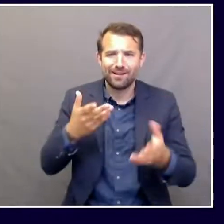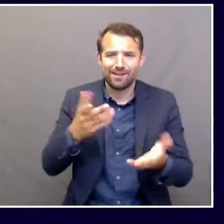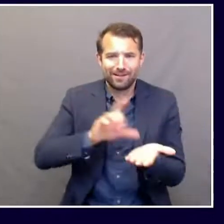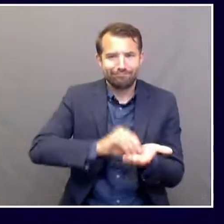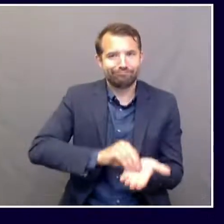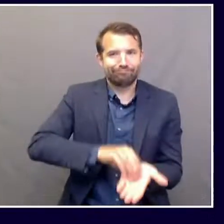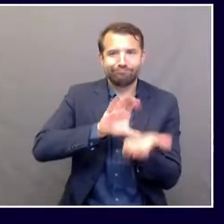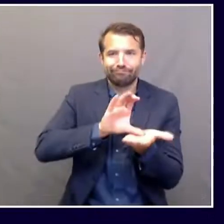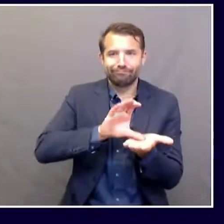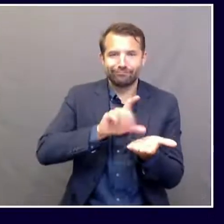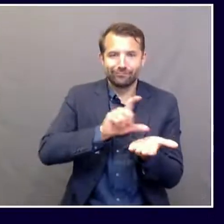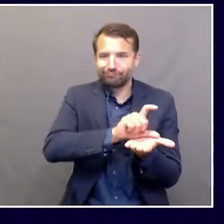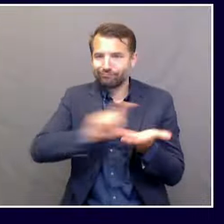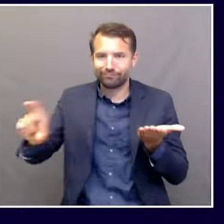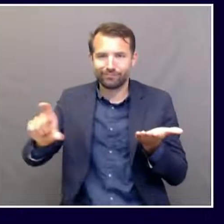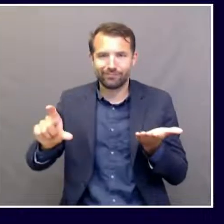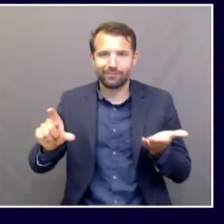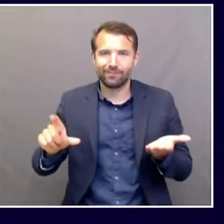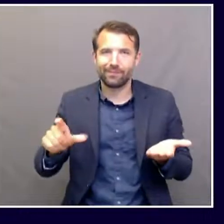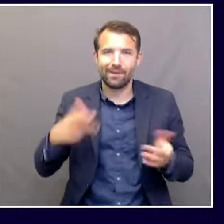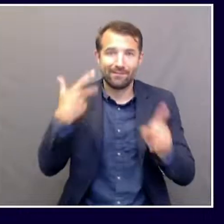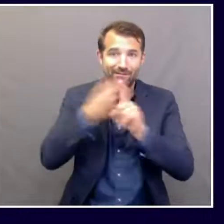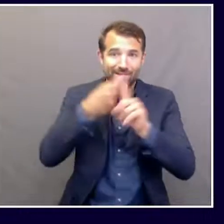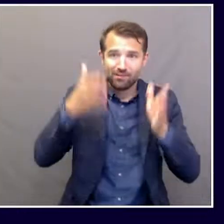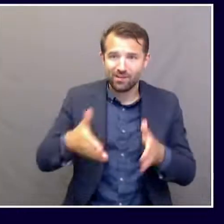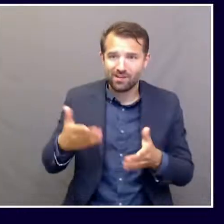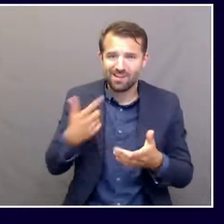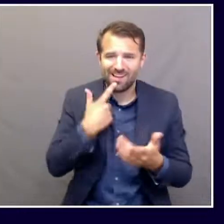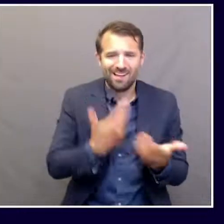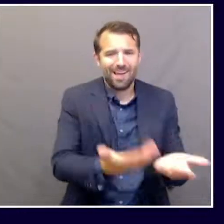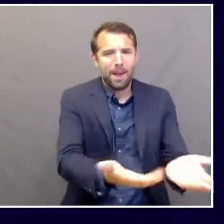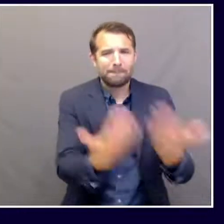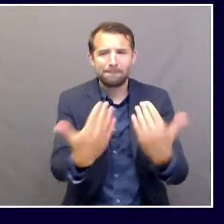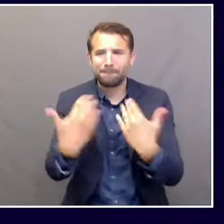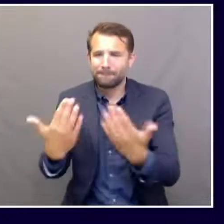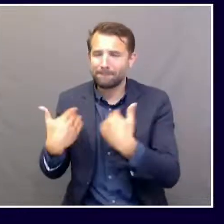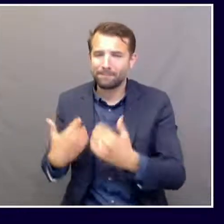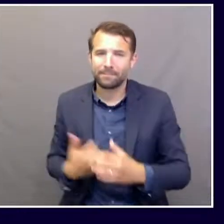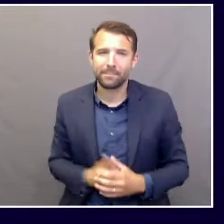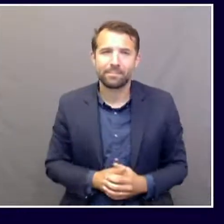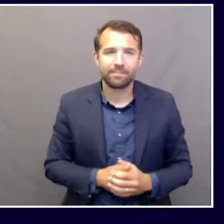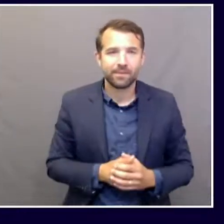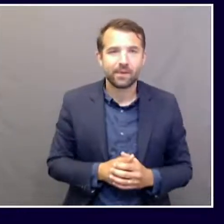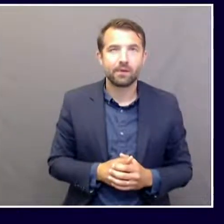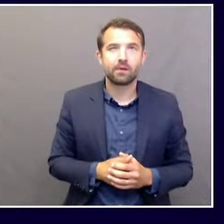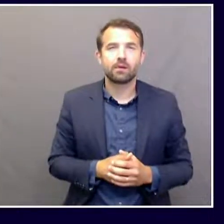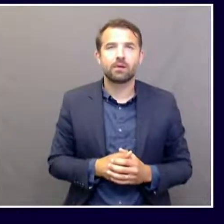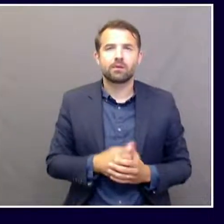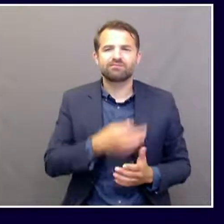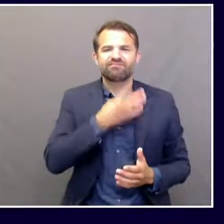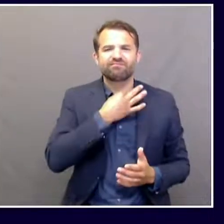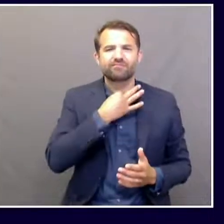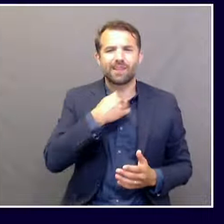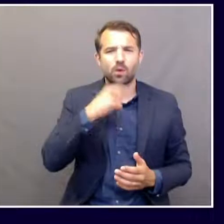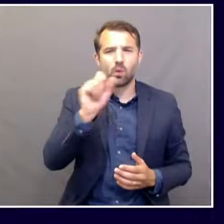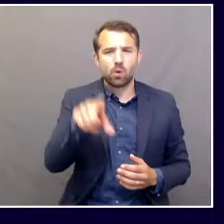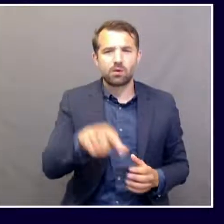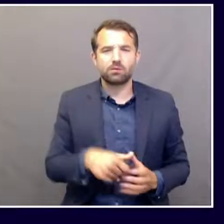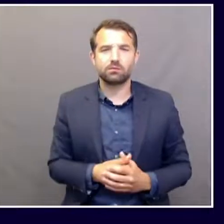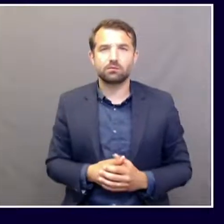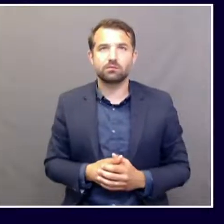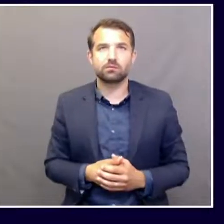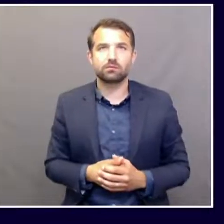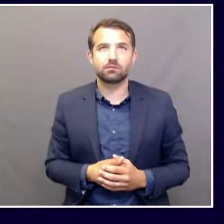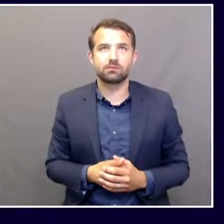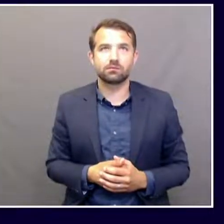numbers up as much as we can. Okay, great. And then I was also curious to know what's happening with the Strengthen Me hotline. What's the call volume